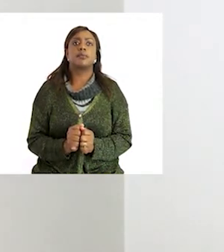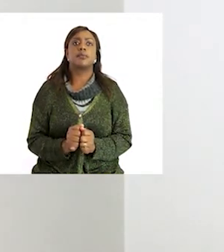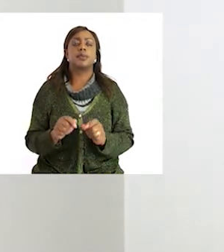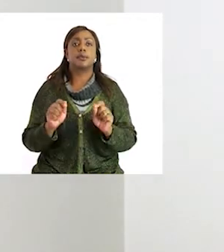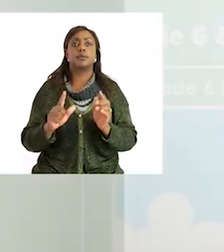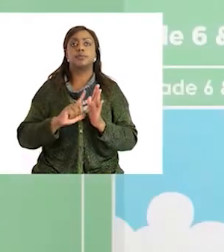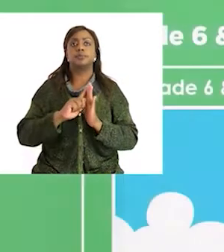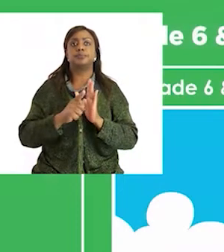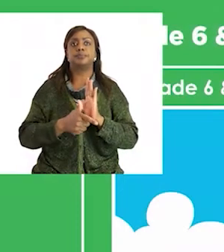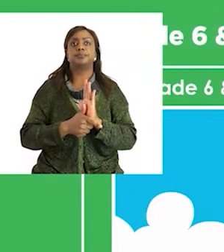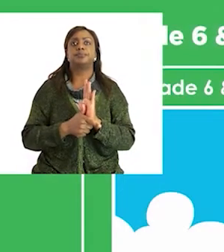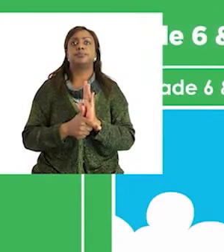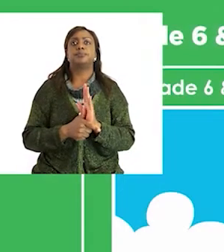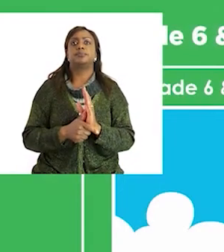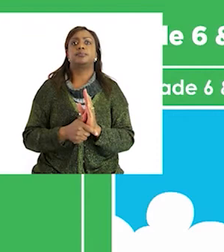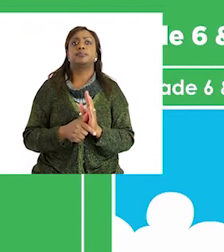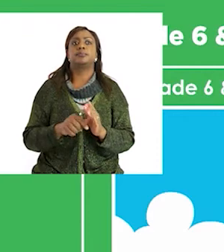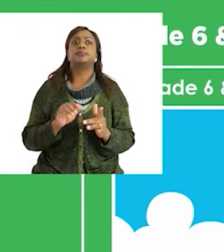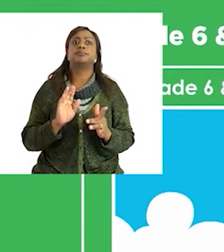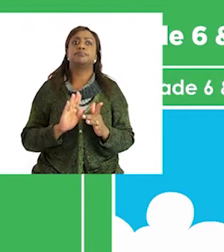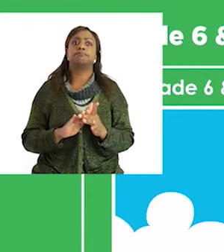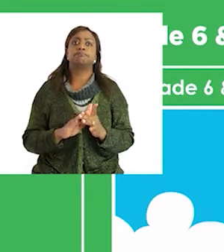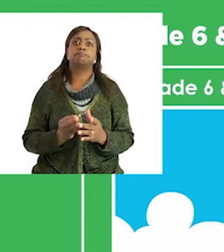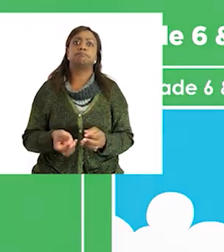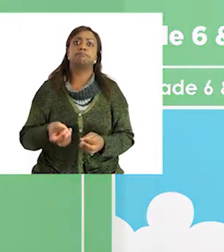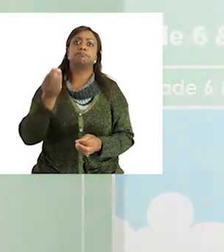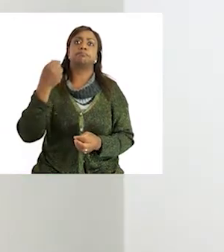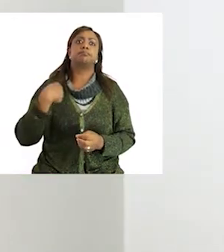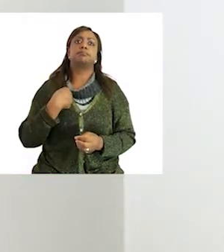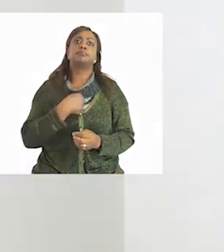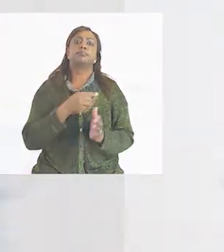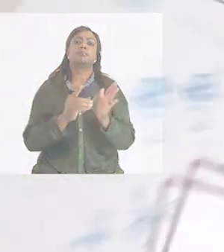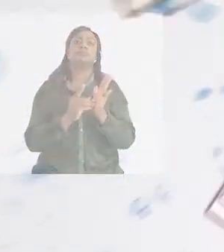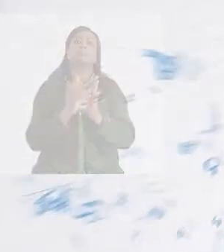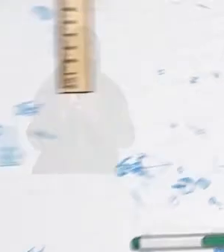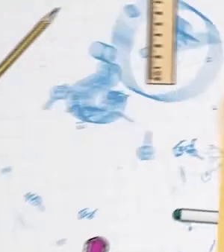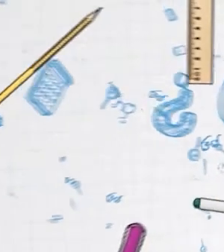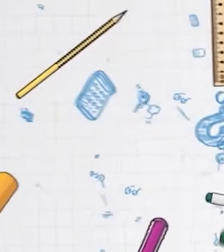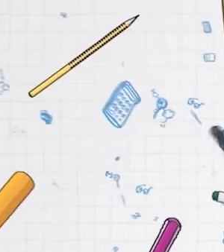Today's lesson is puberty and sexual development.